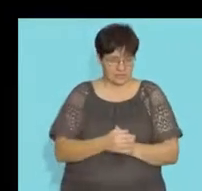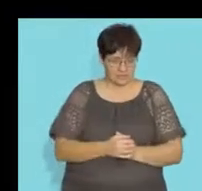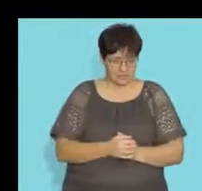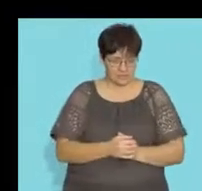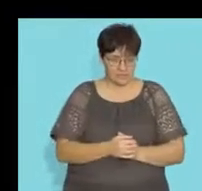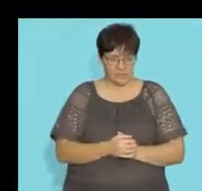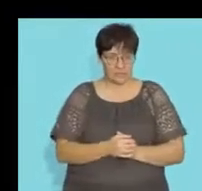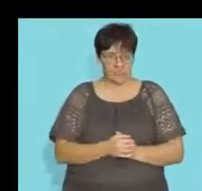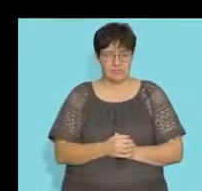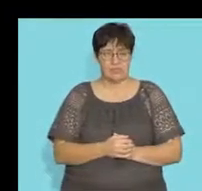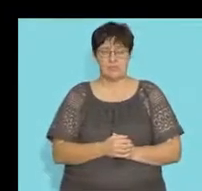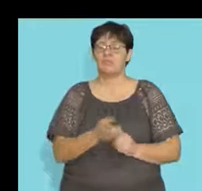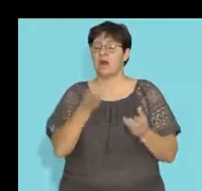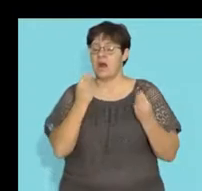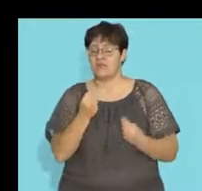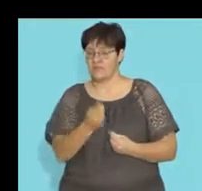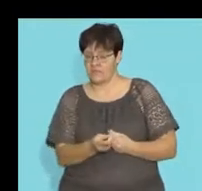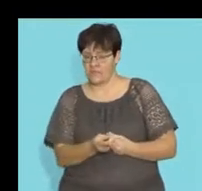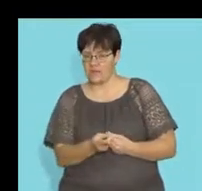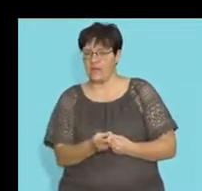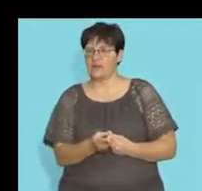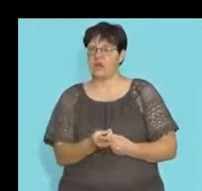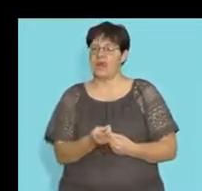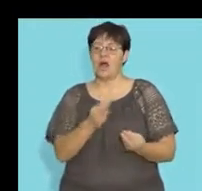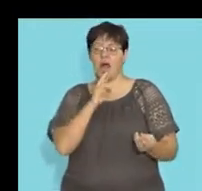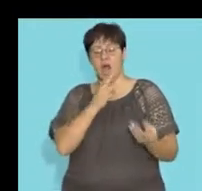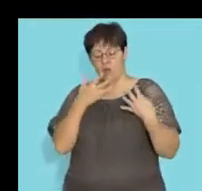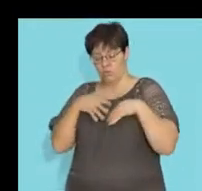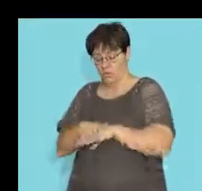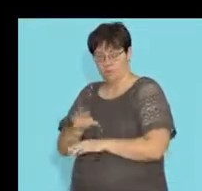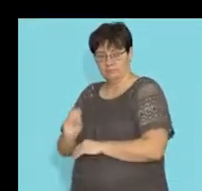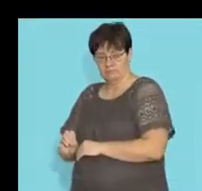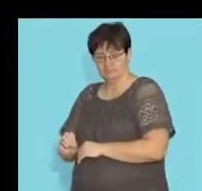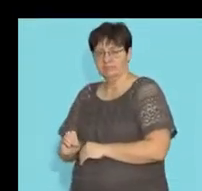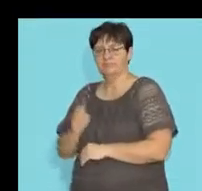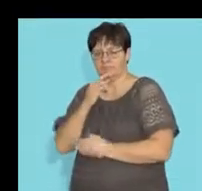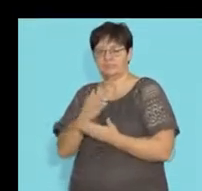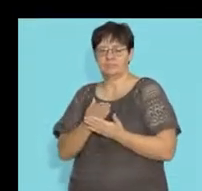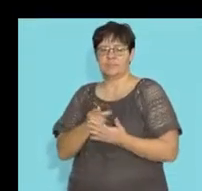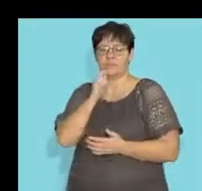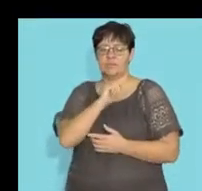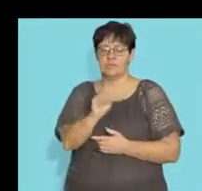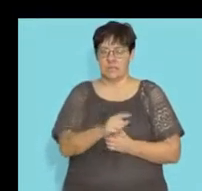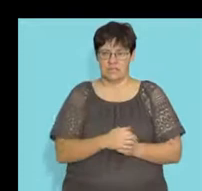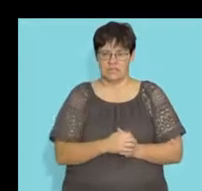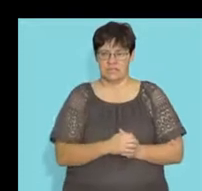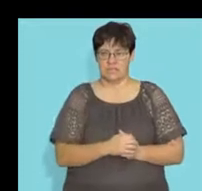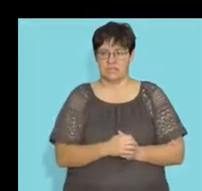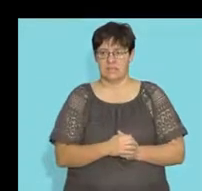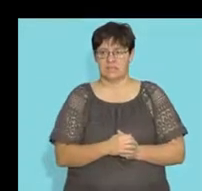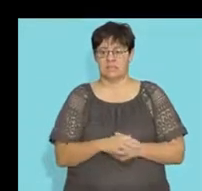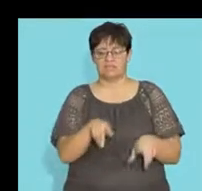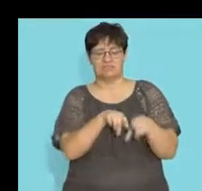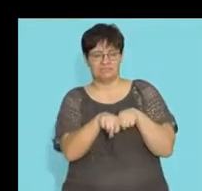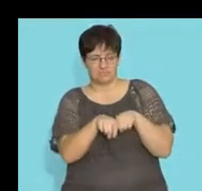an acid-base reaction. So if we have that neutralization reaction, we can actually make use